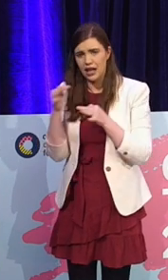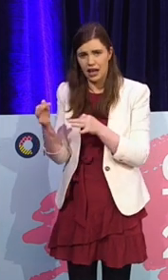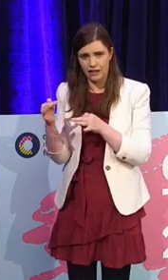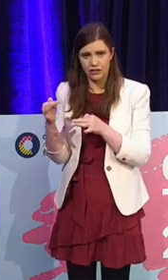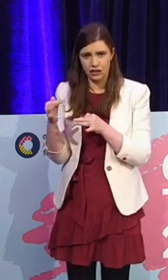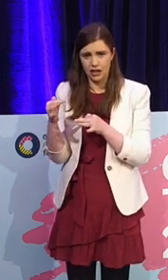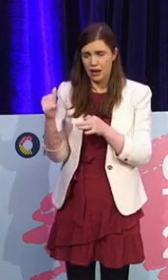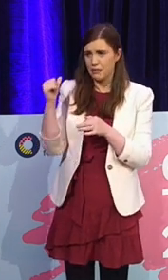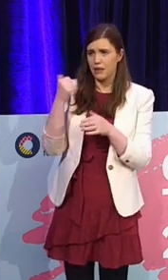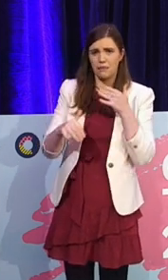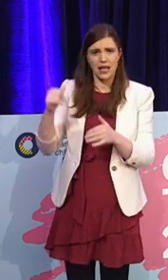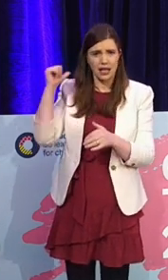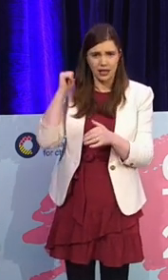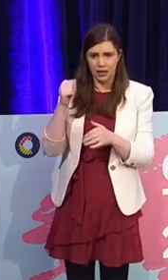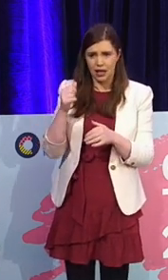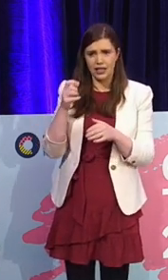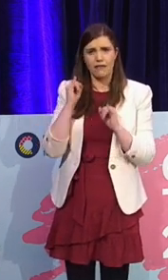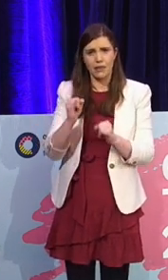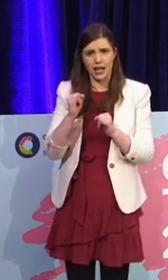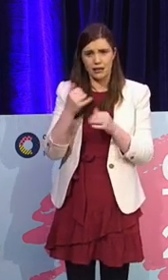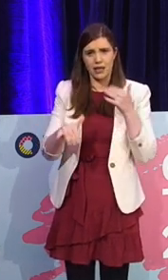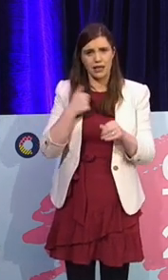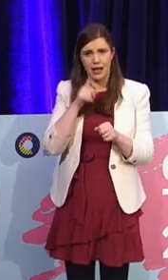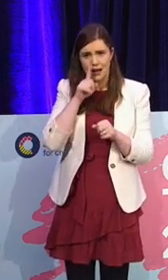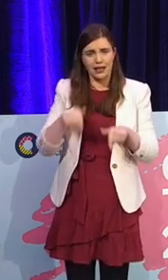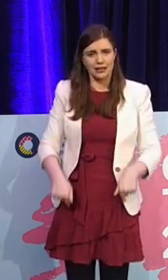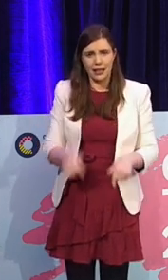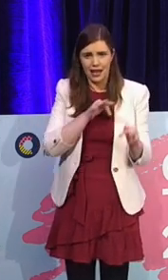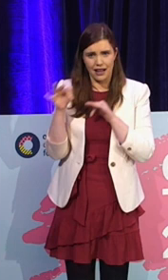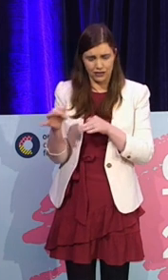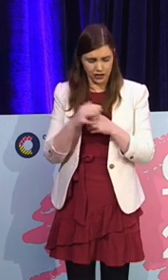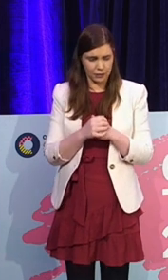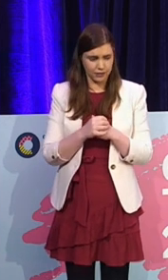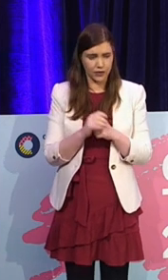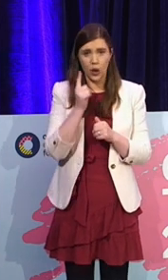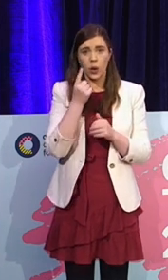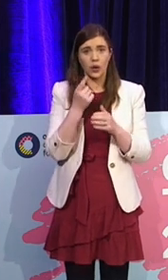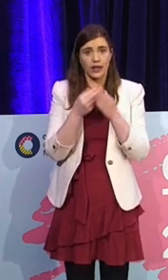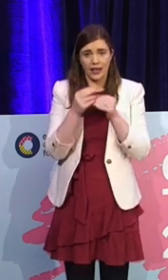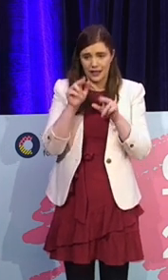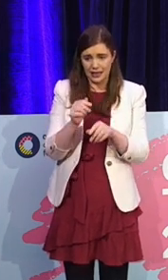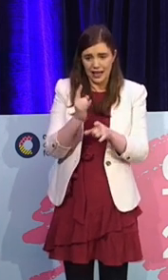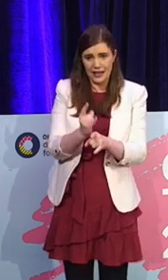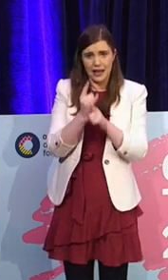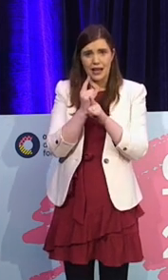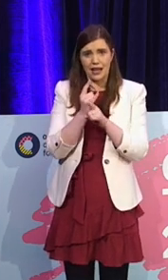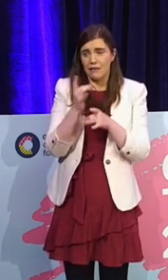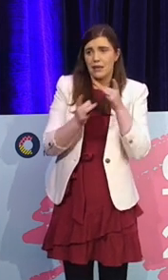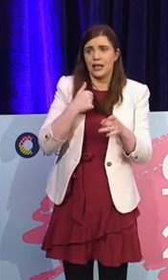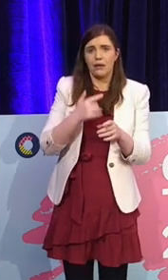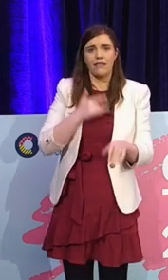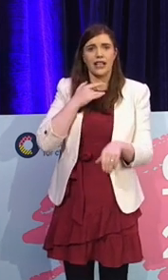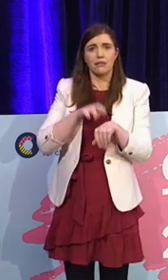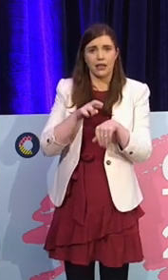I would have bad pain. I would have bad leg pain afterwards. The only thing that would help, the only thing that would make me